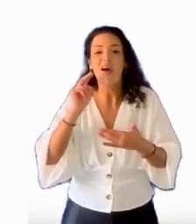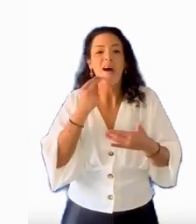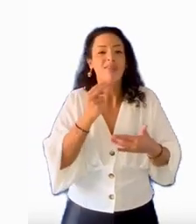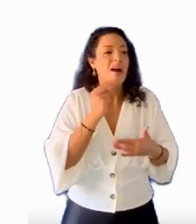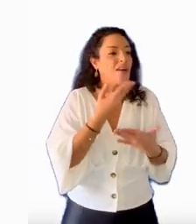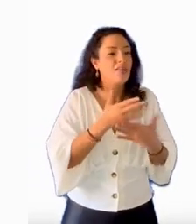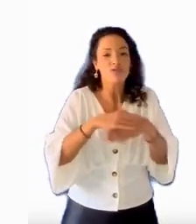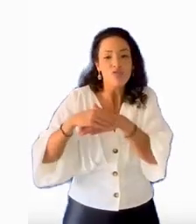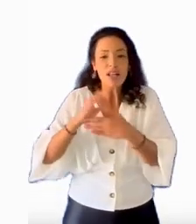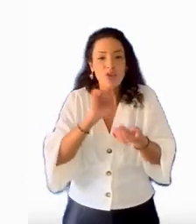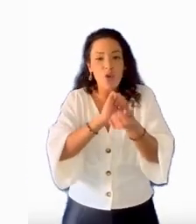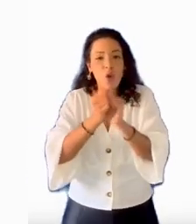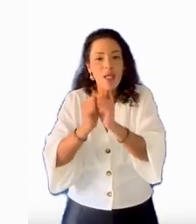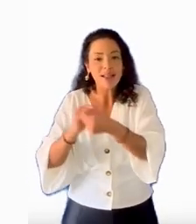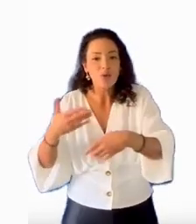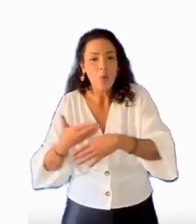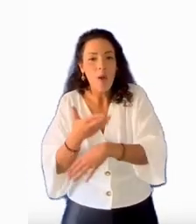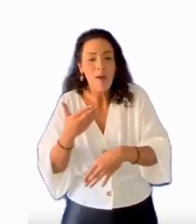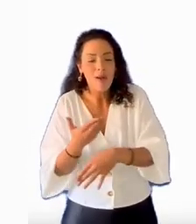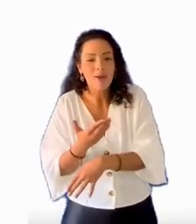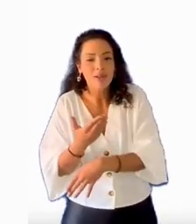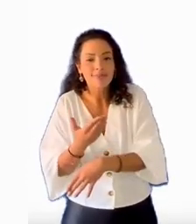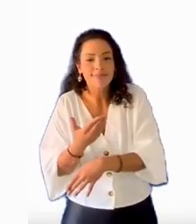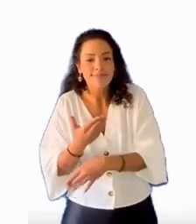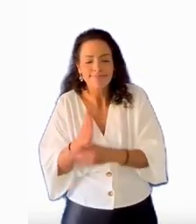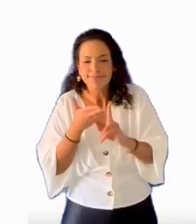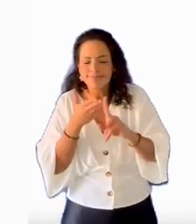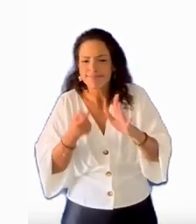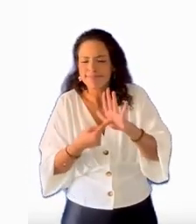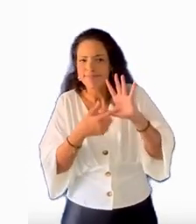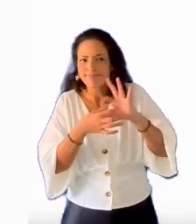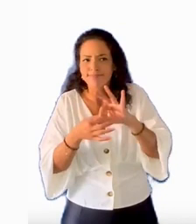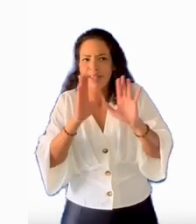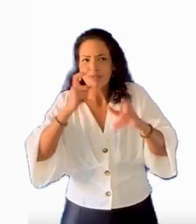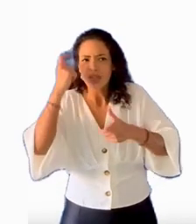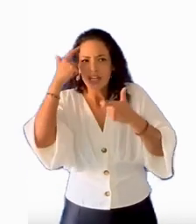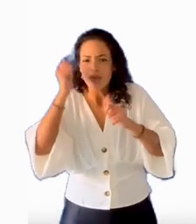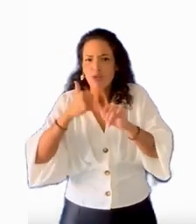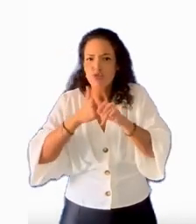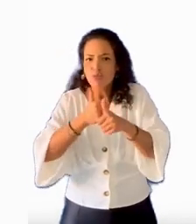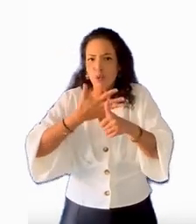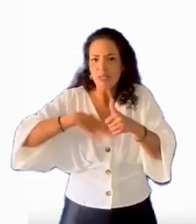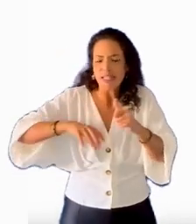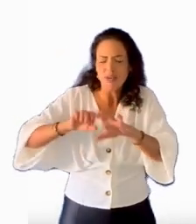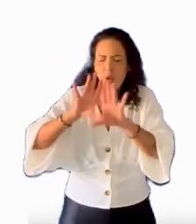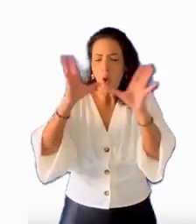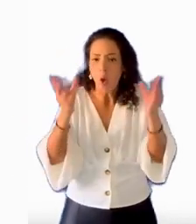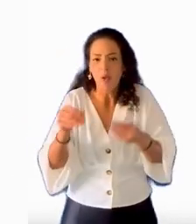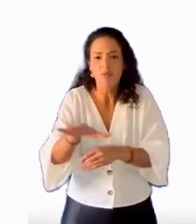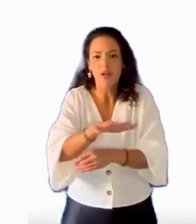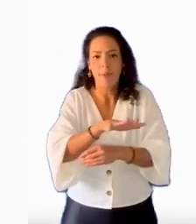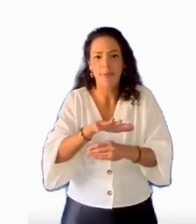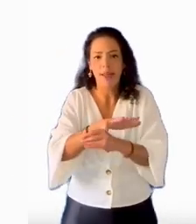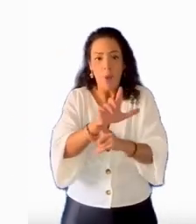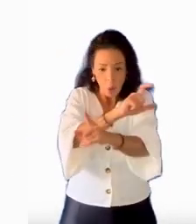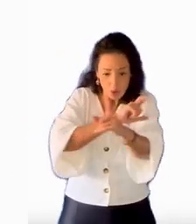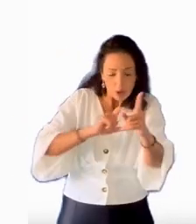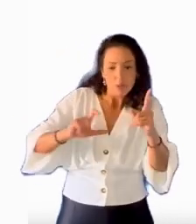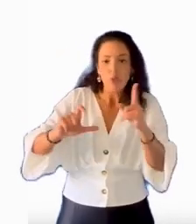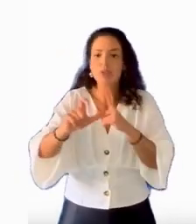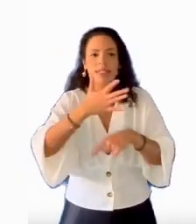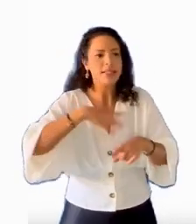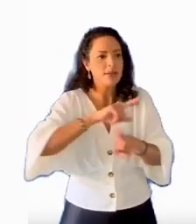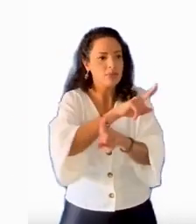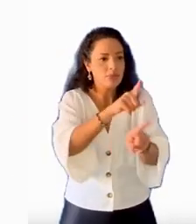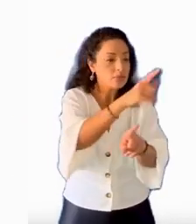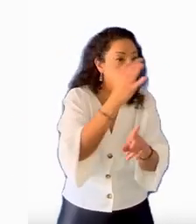colleagues. In recognising the importance of these connections, it's also necessary to think about the support needs of the whole family or of the wider community,